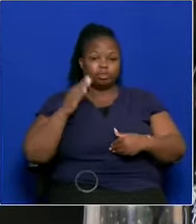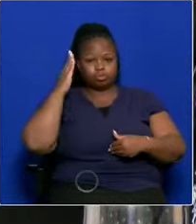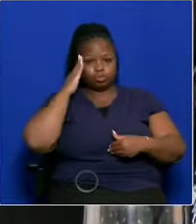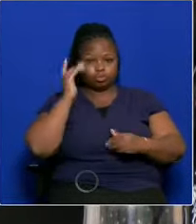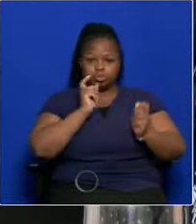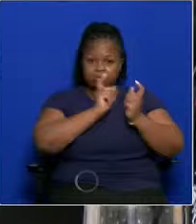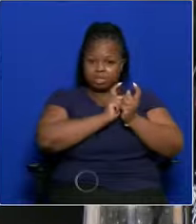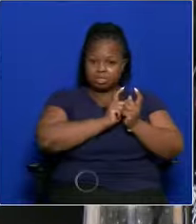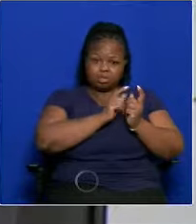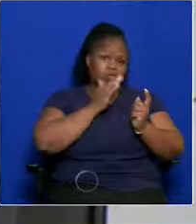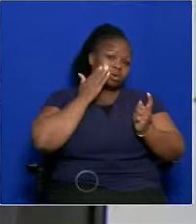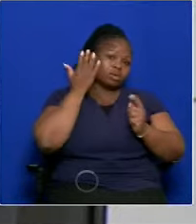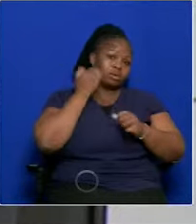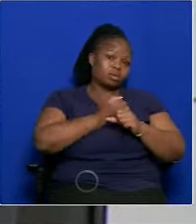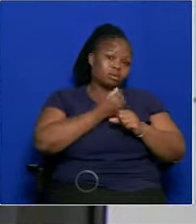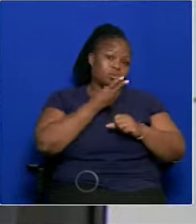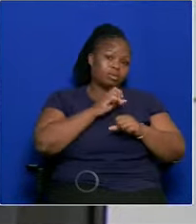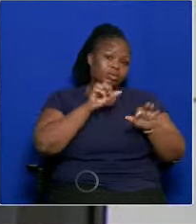2016?